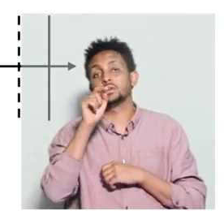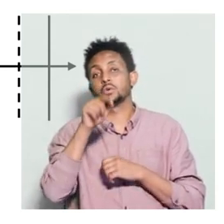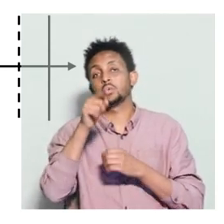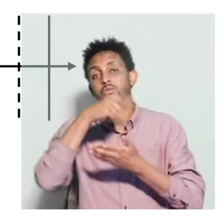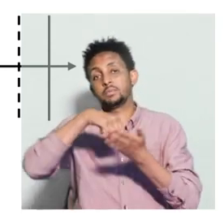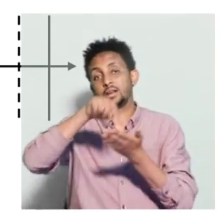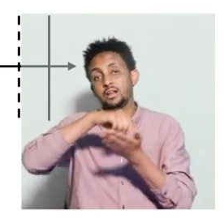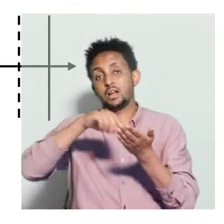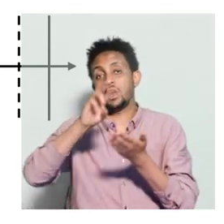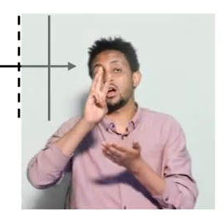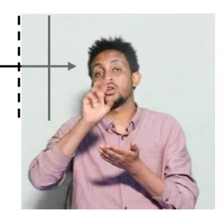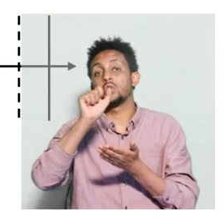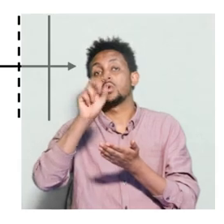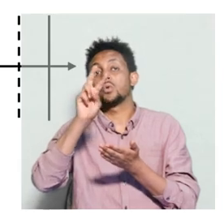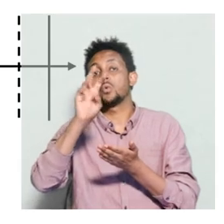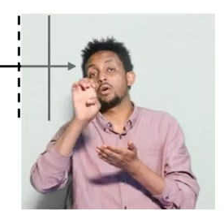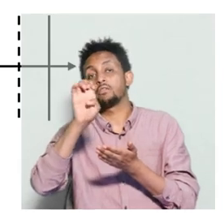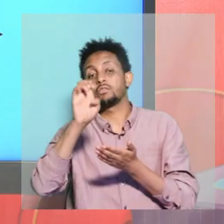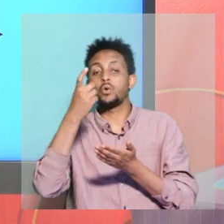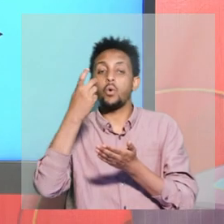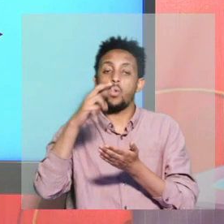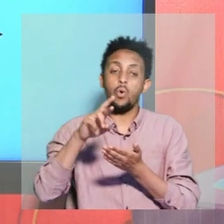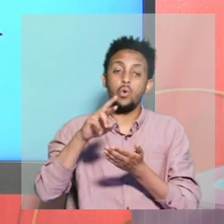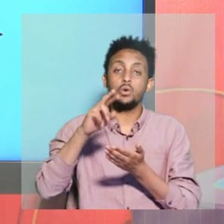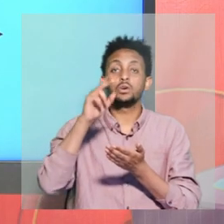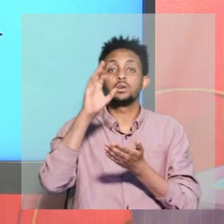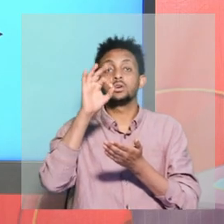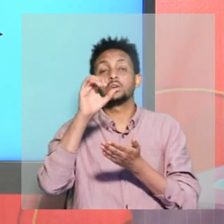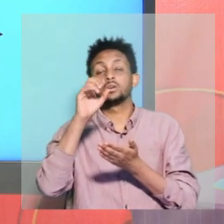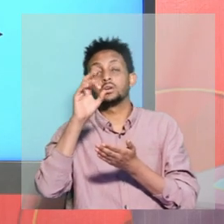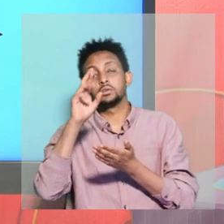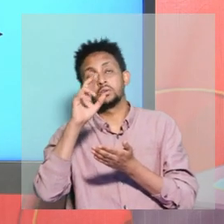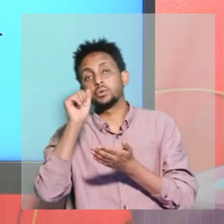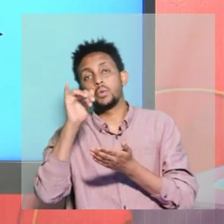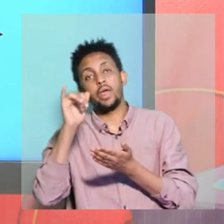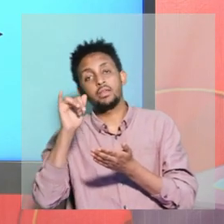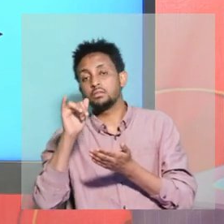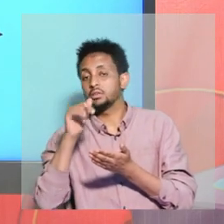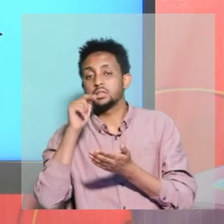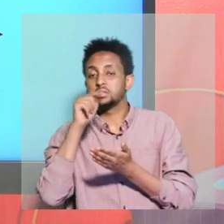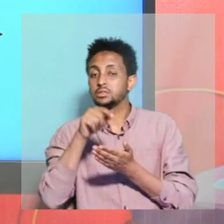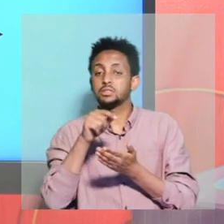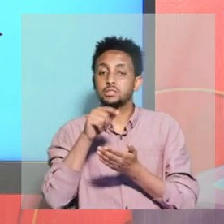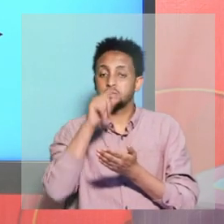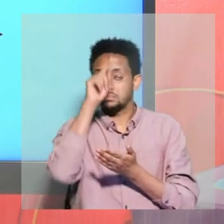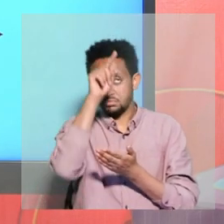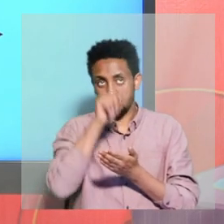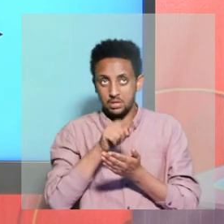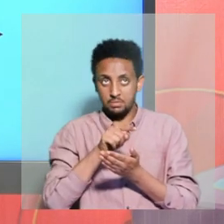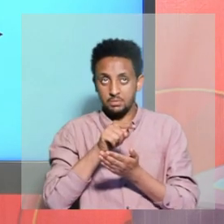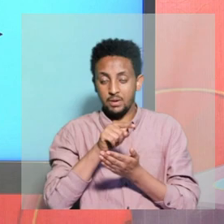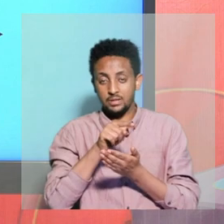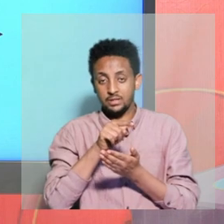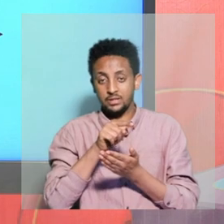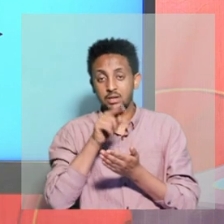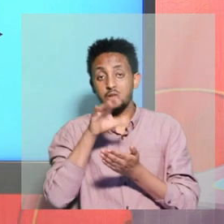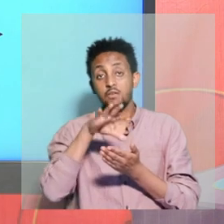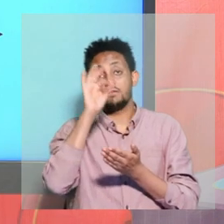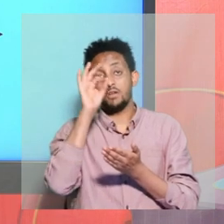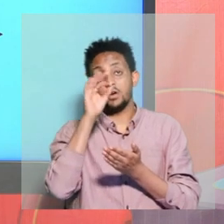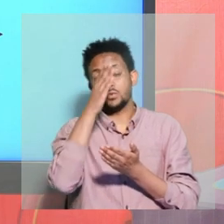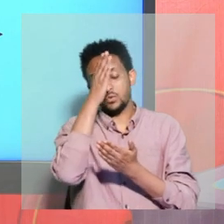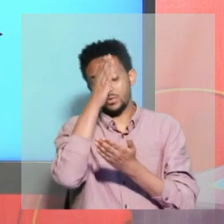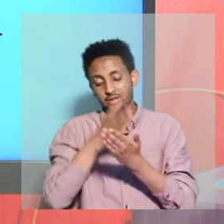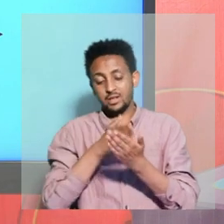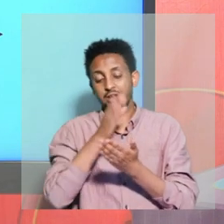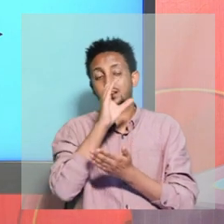wave front, or there can be a planar wave front. For example, here you do have a plane, so that this might be the particles found on the